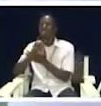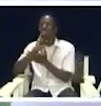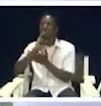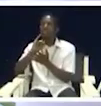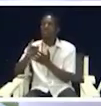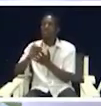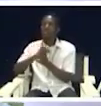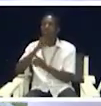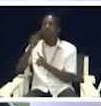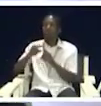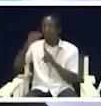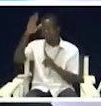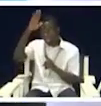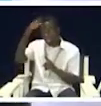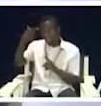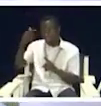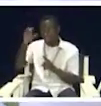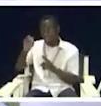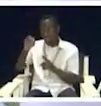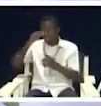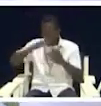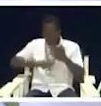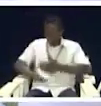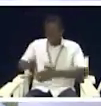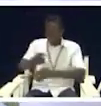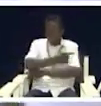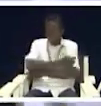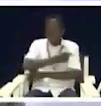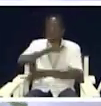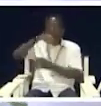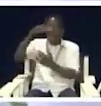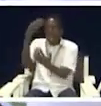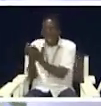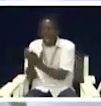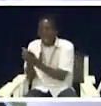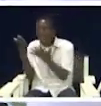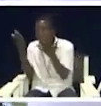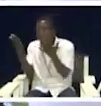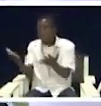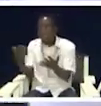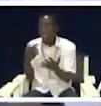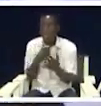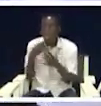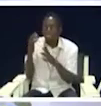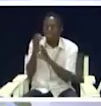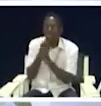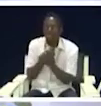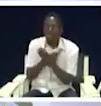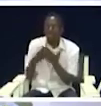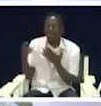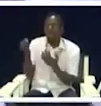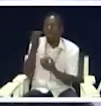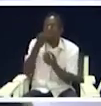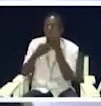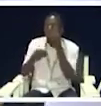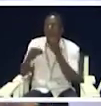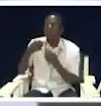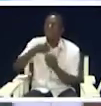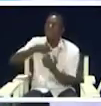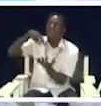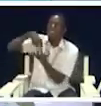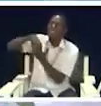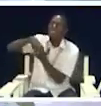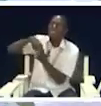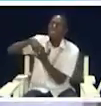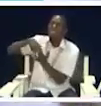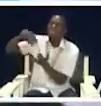live long in Jesus' name. So when I got here, I took the Holy Communion. I laid down over there. My elder sister came